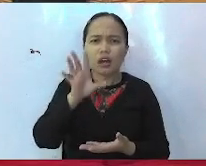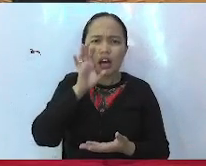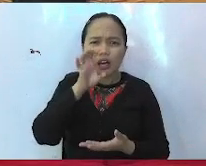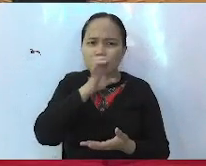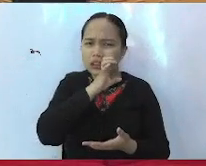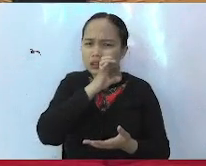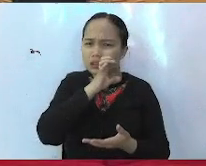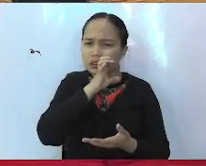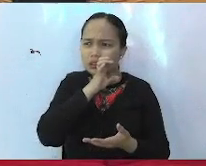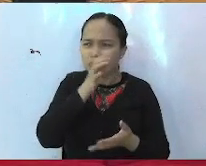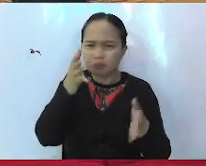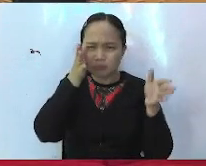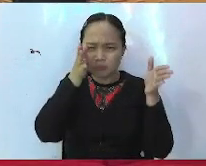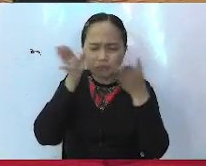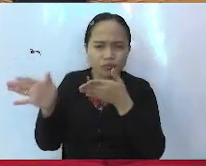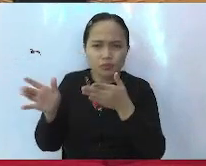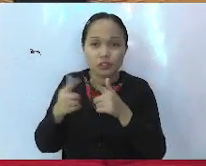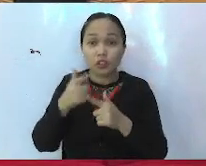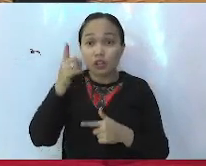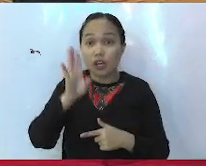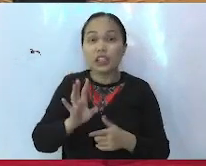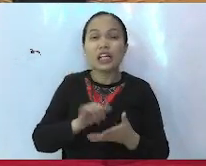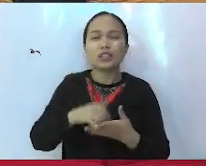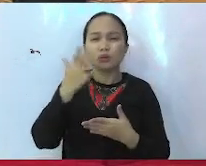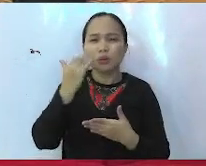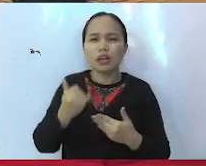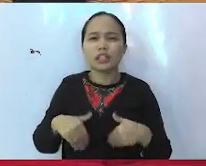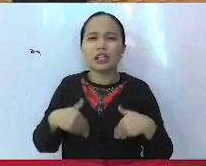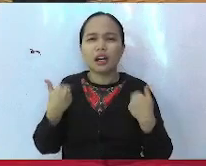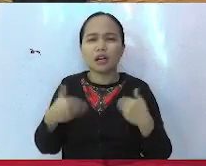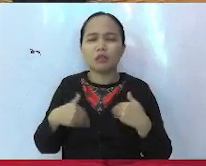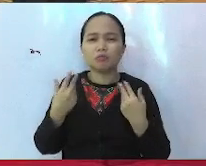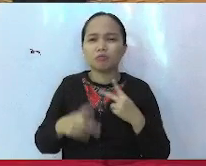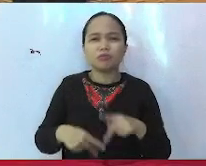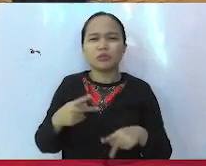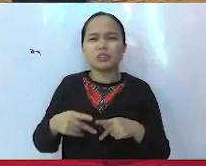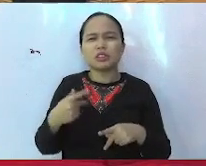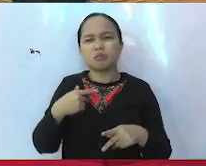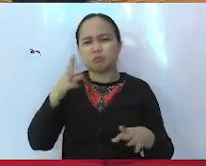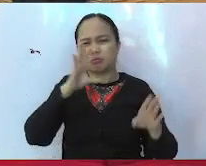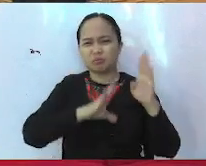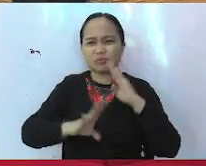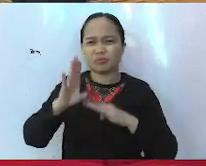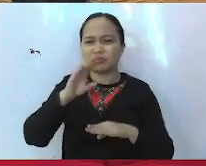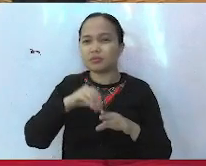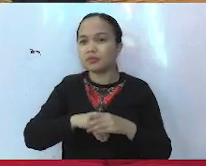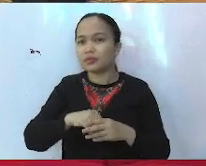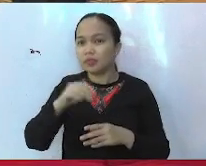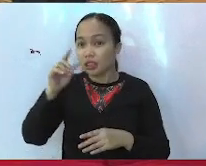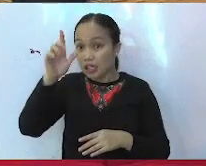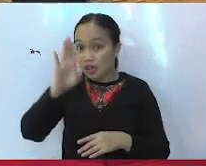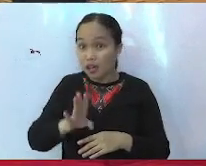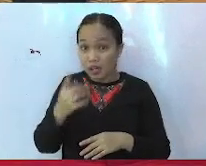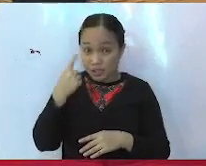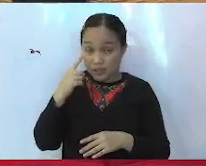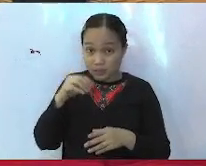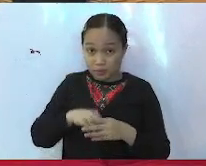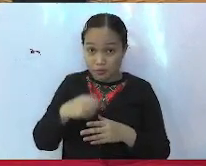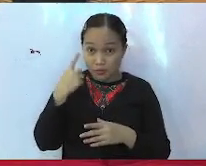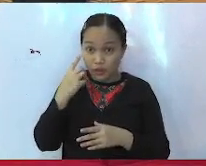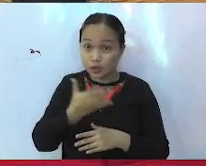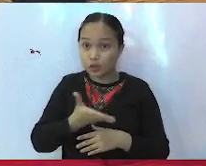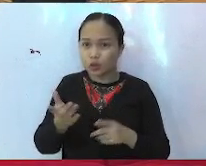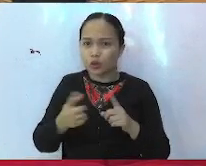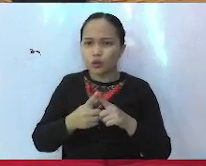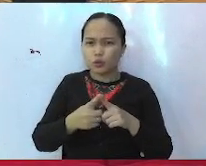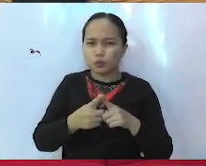big reason why young people struggle with keeping their eyes on God. Okay? Because in order to keep your eyes on the Lord, you